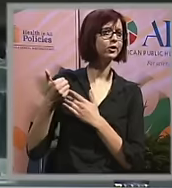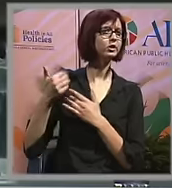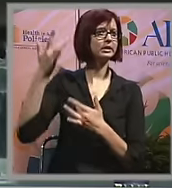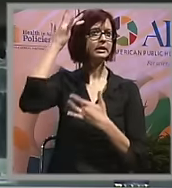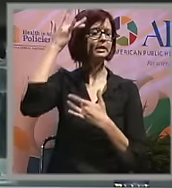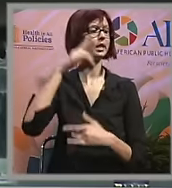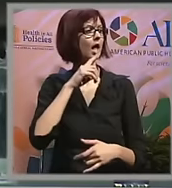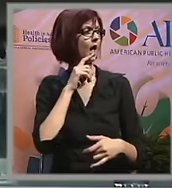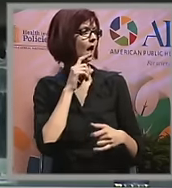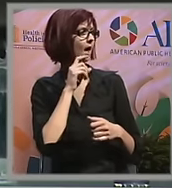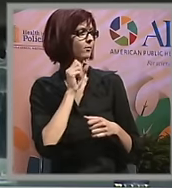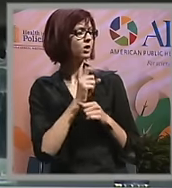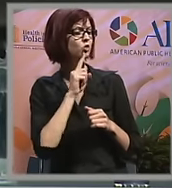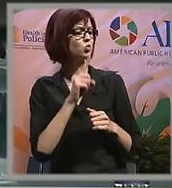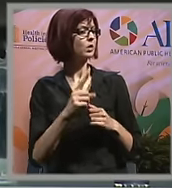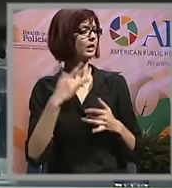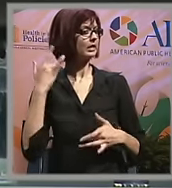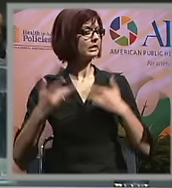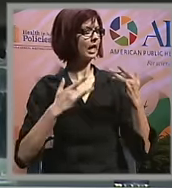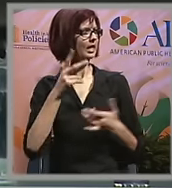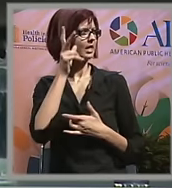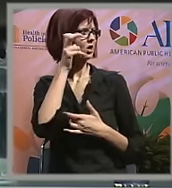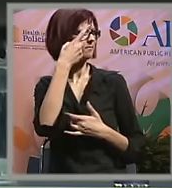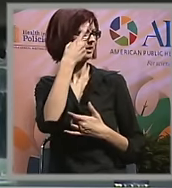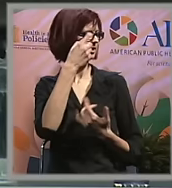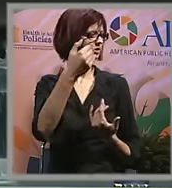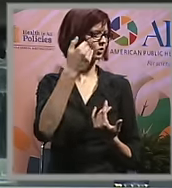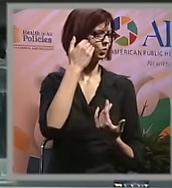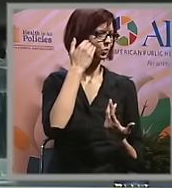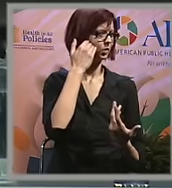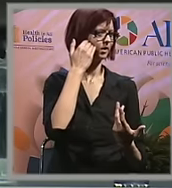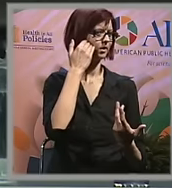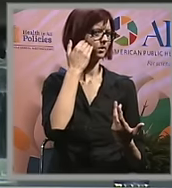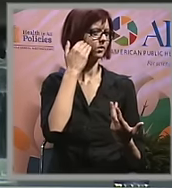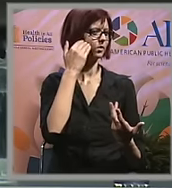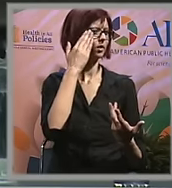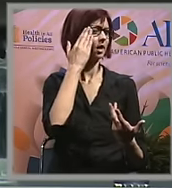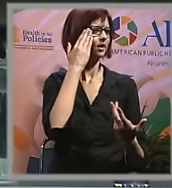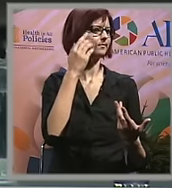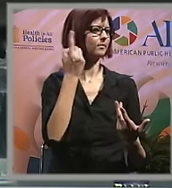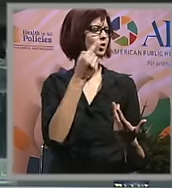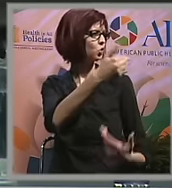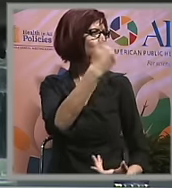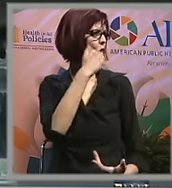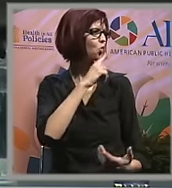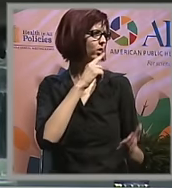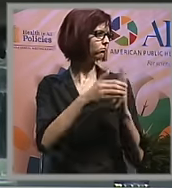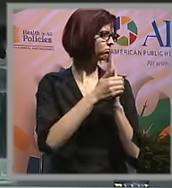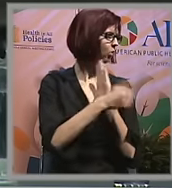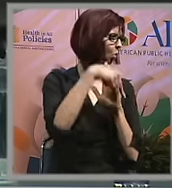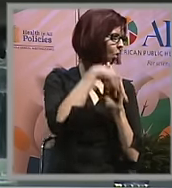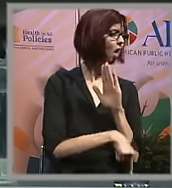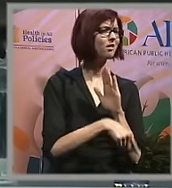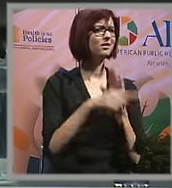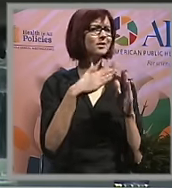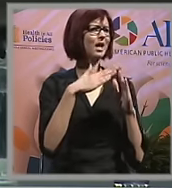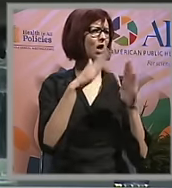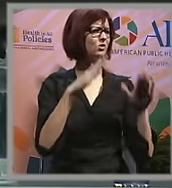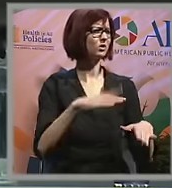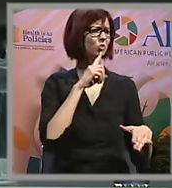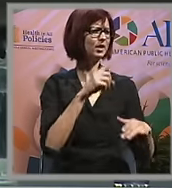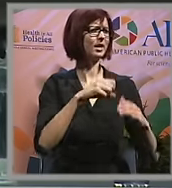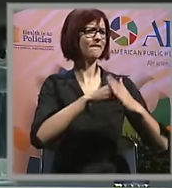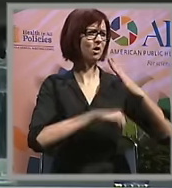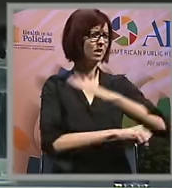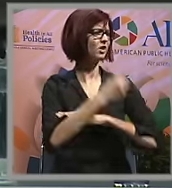Mm-hmm. Absolutely. Well, that's very exciting to hear because I think one thing you know well is that the house for so many people is the foundation for their